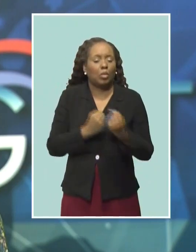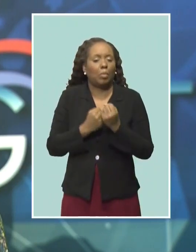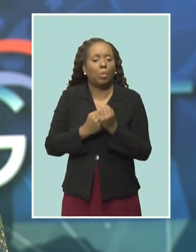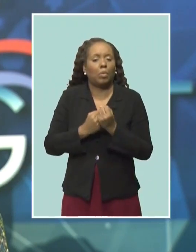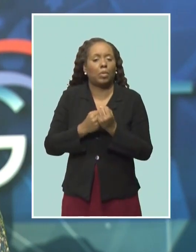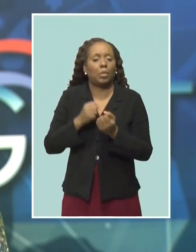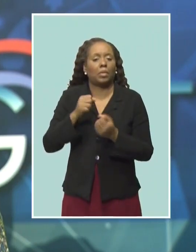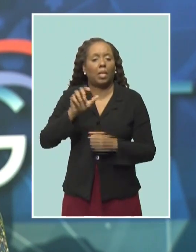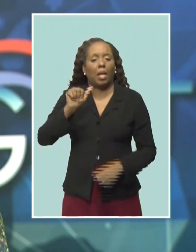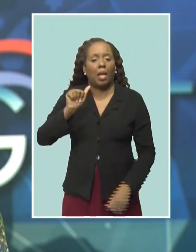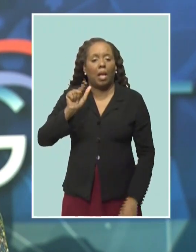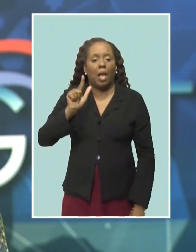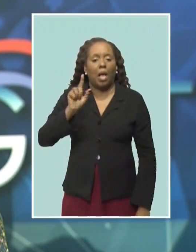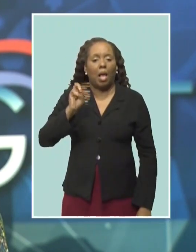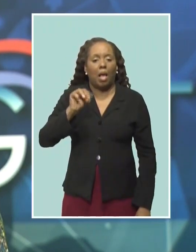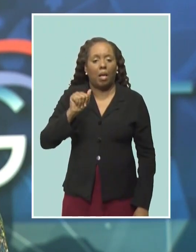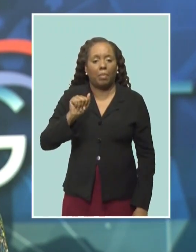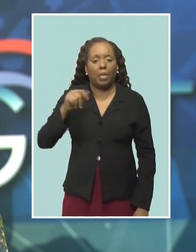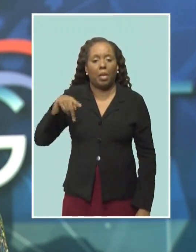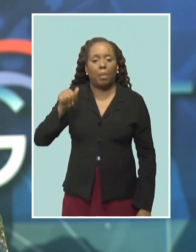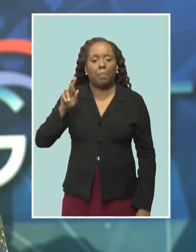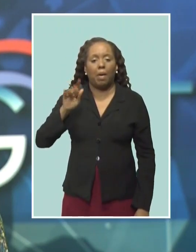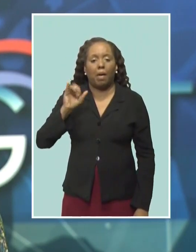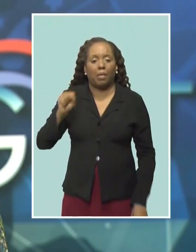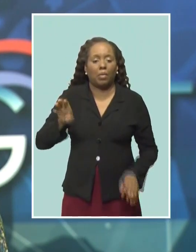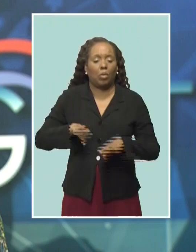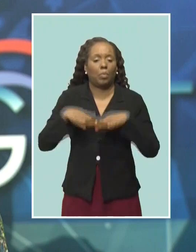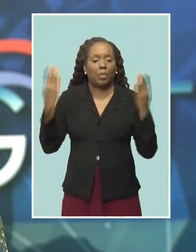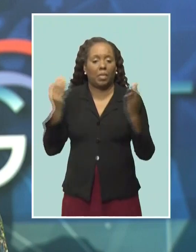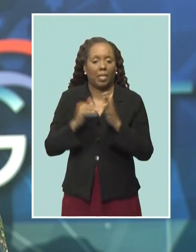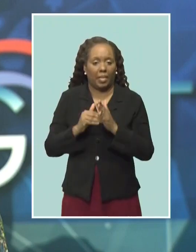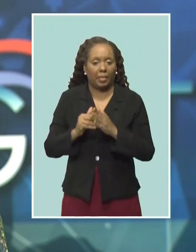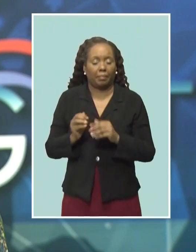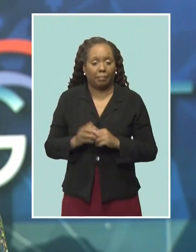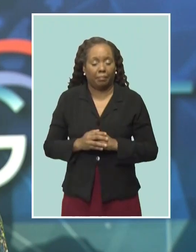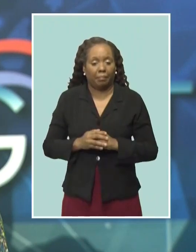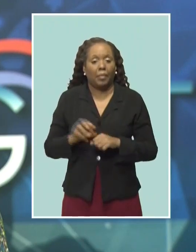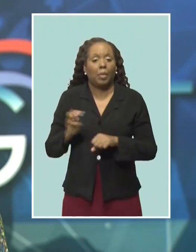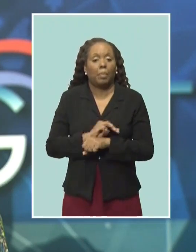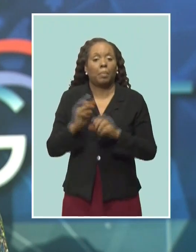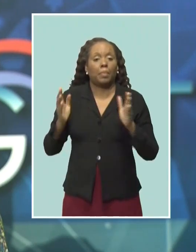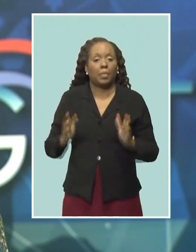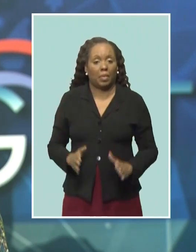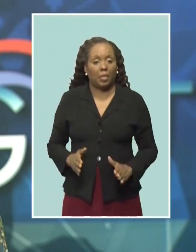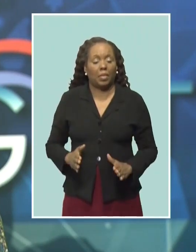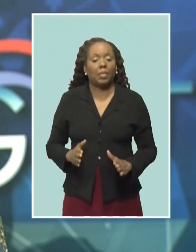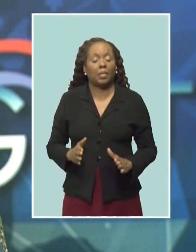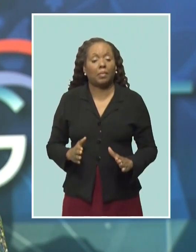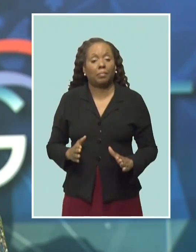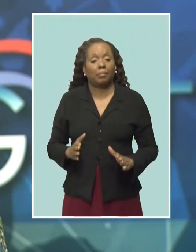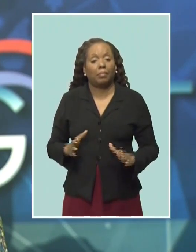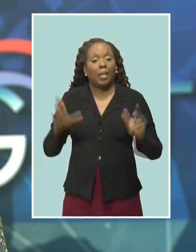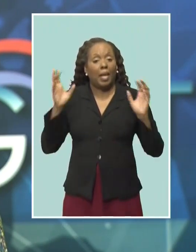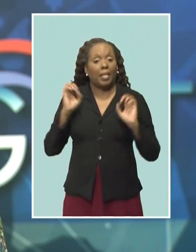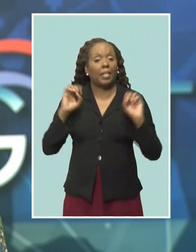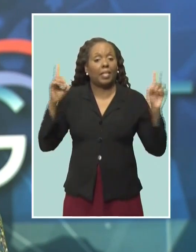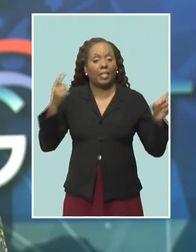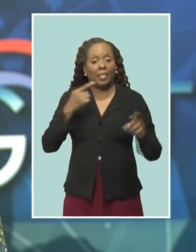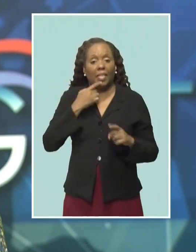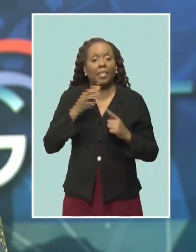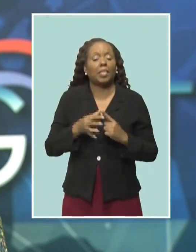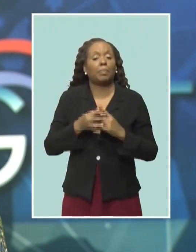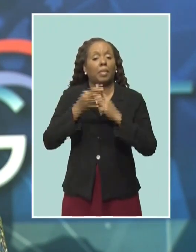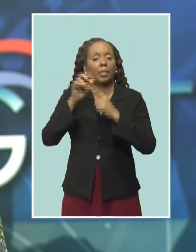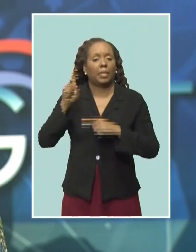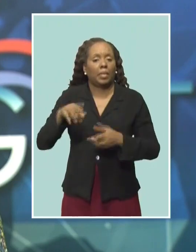Memorial School. Minister of Education Kay McConney announced in September that the special needs school, which had been closed,